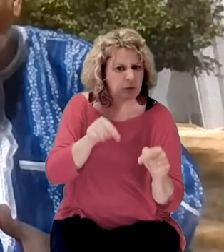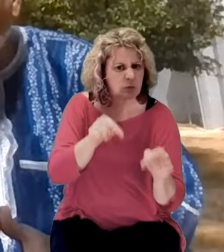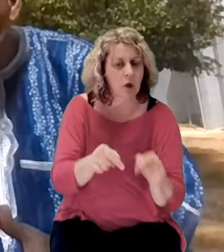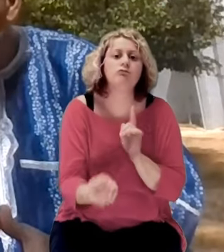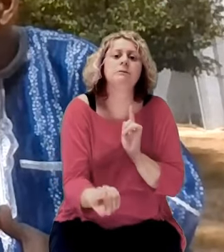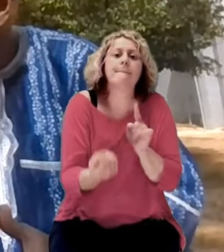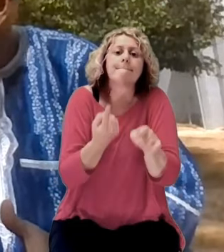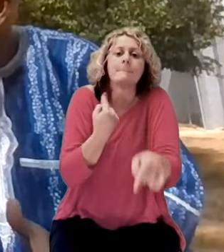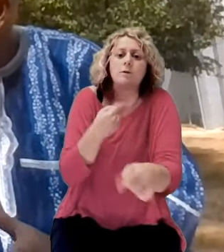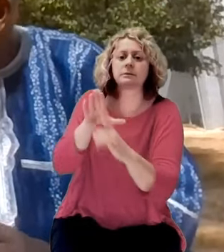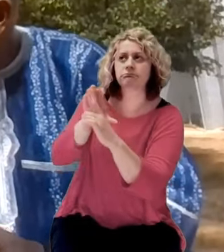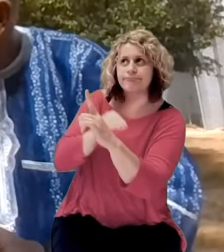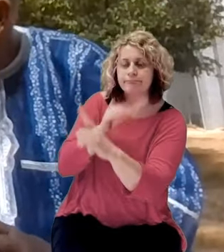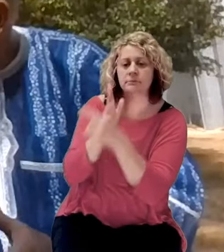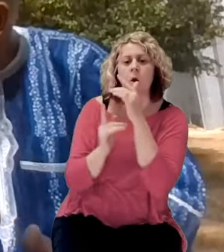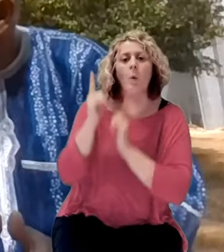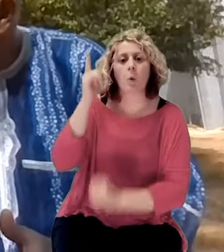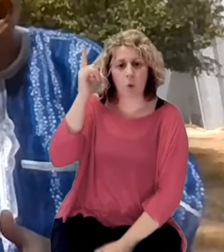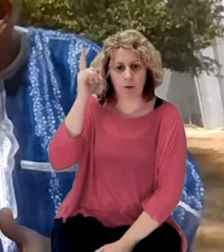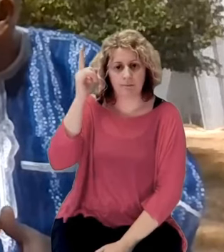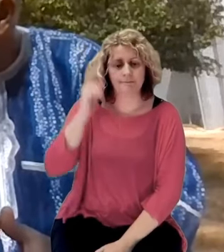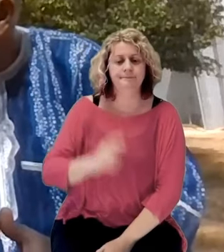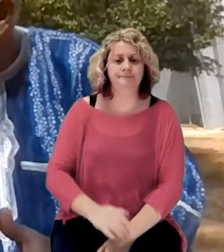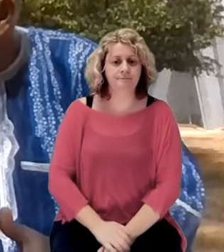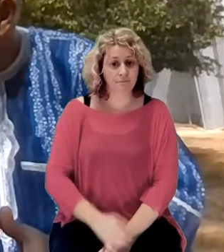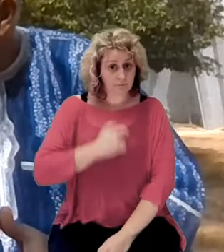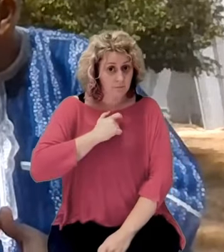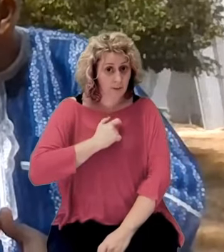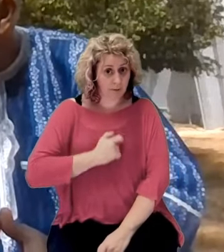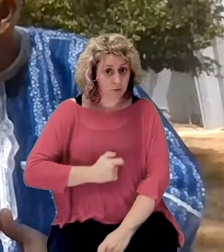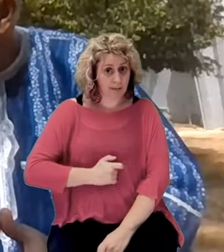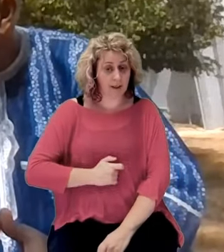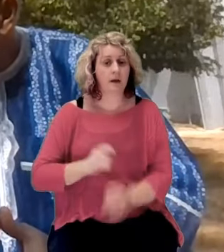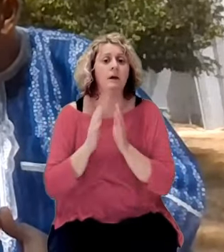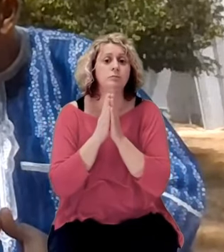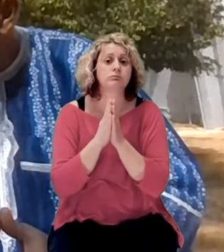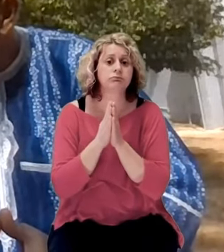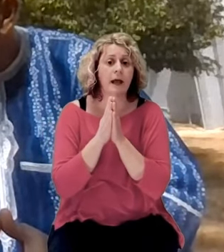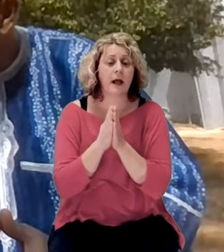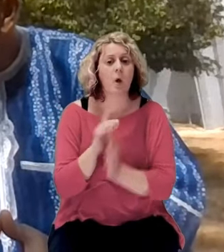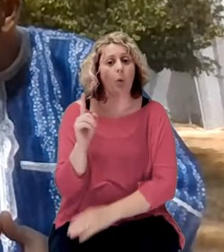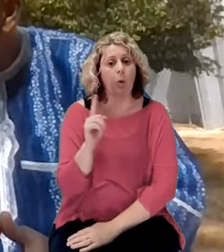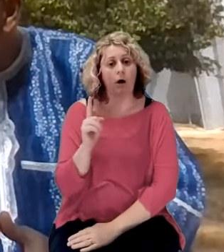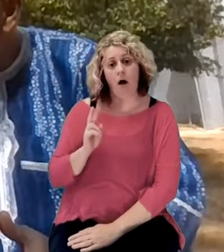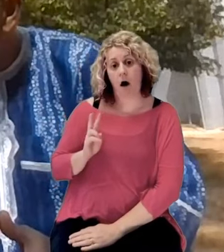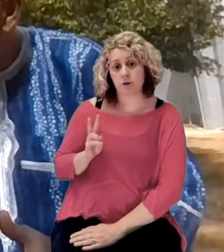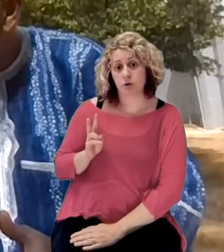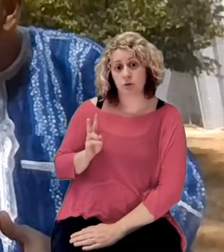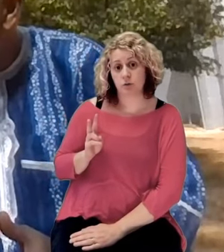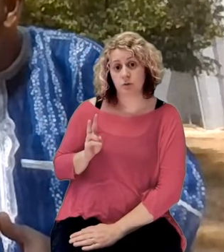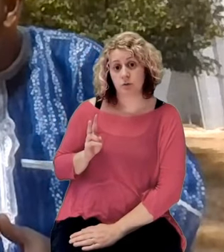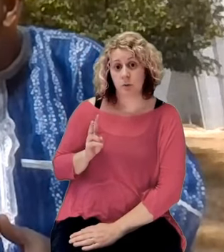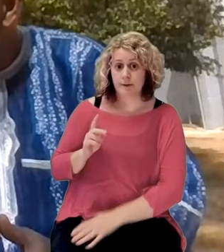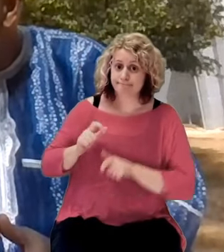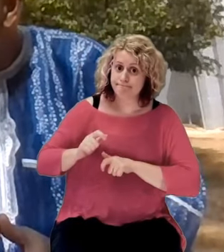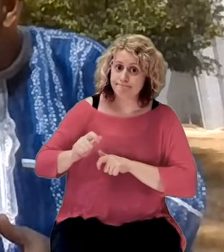attacked. And personally, Abby? We always ask for prayers